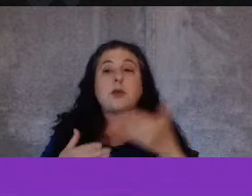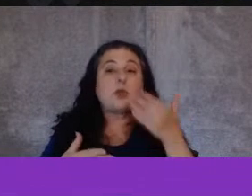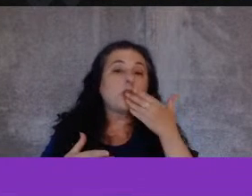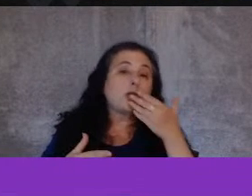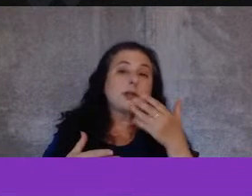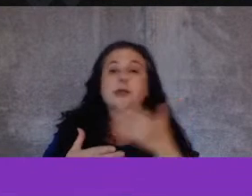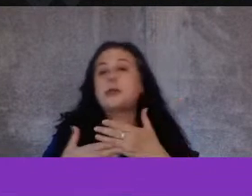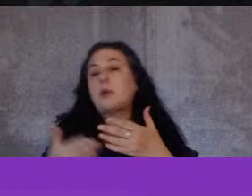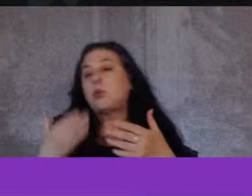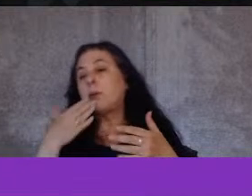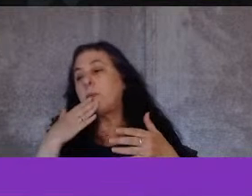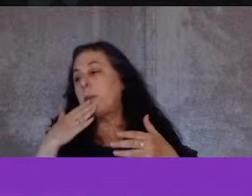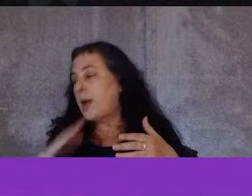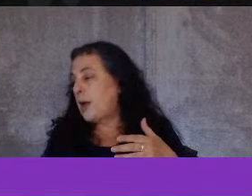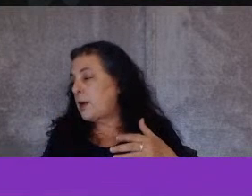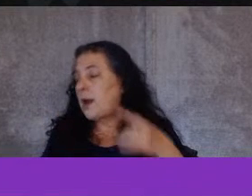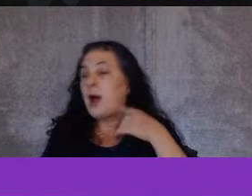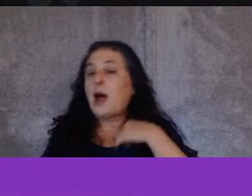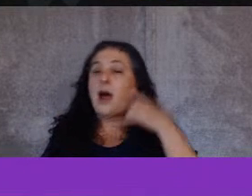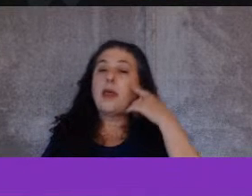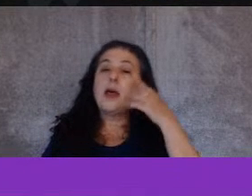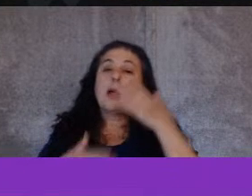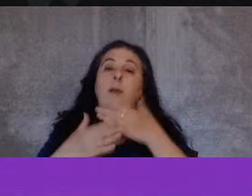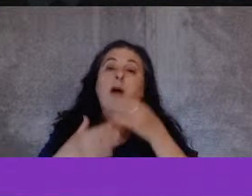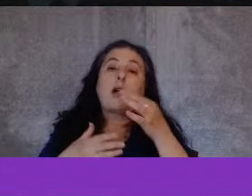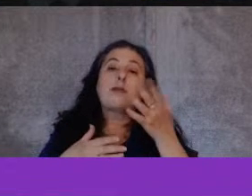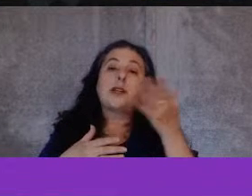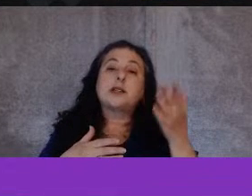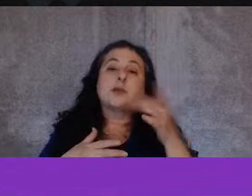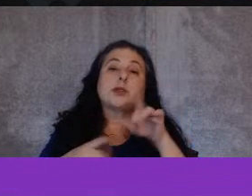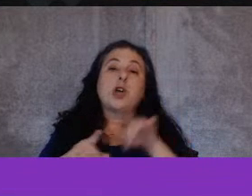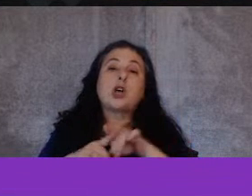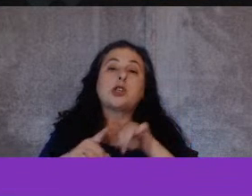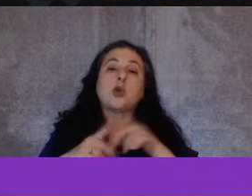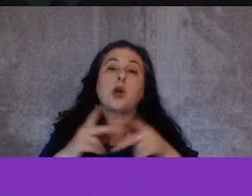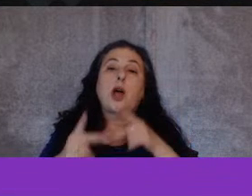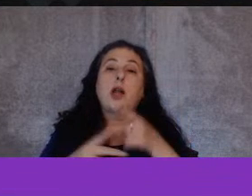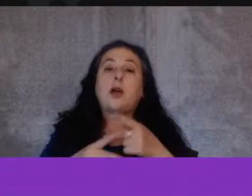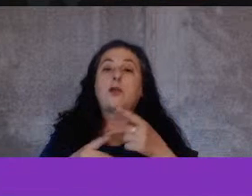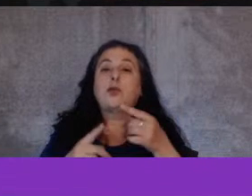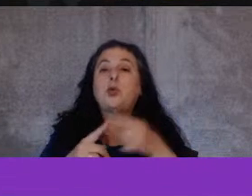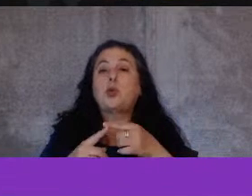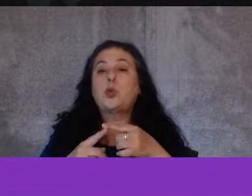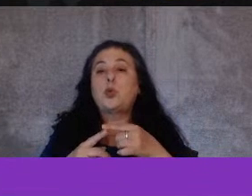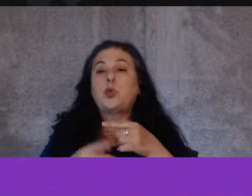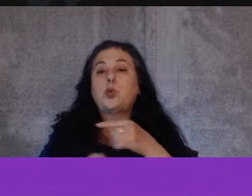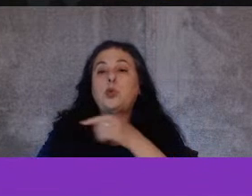bad. So I think part of this was also kind of to,